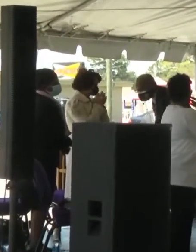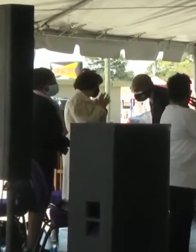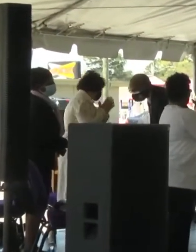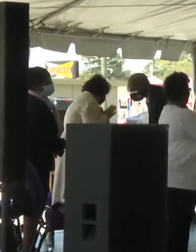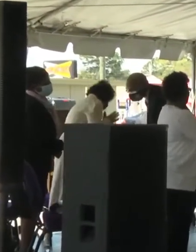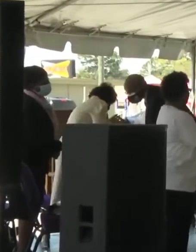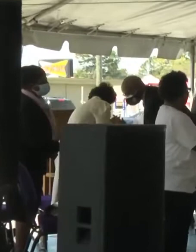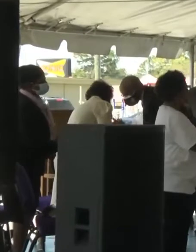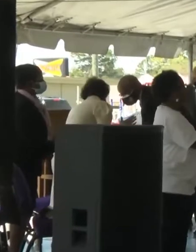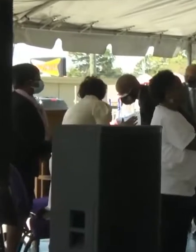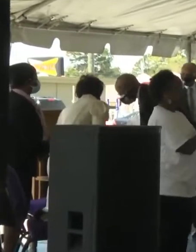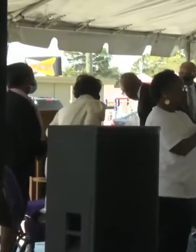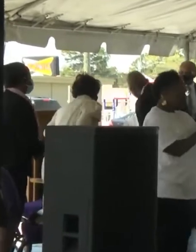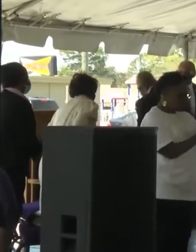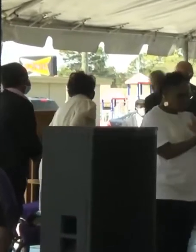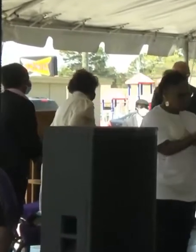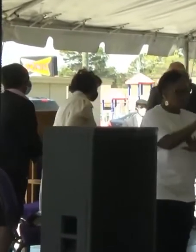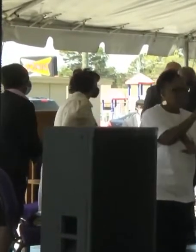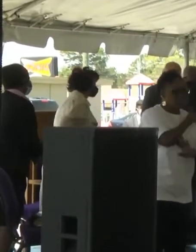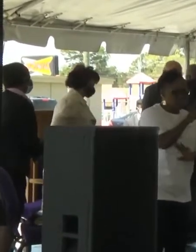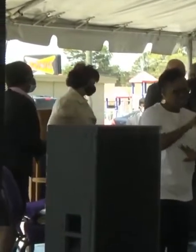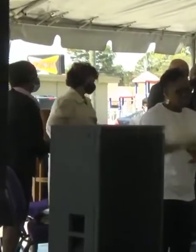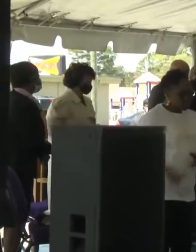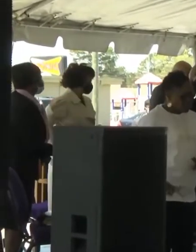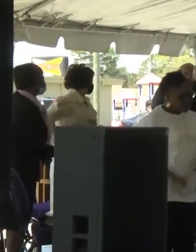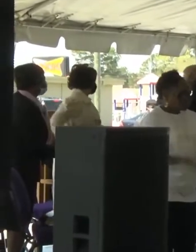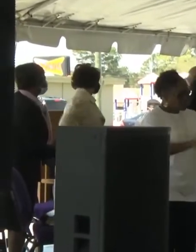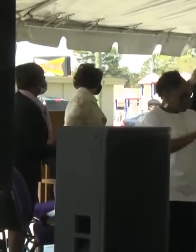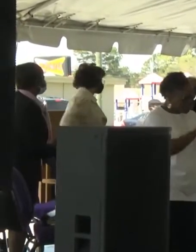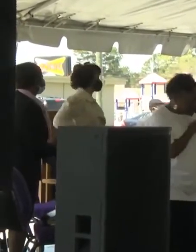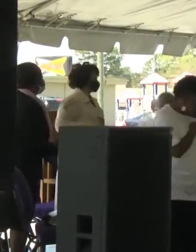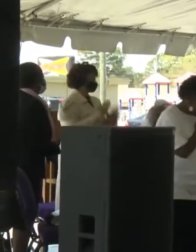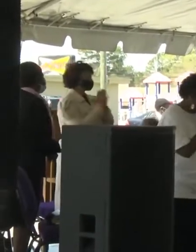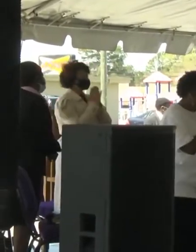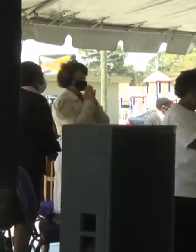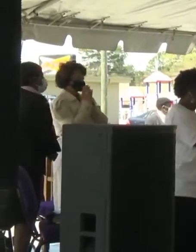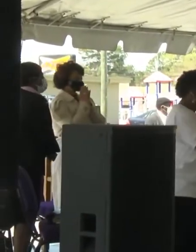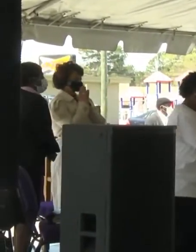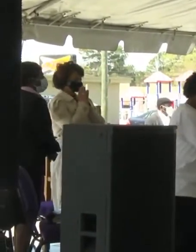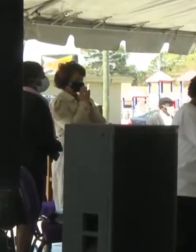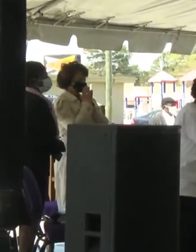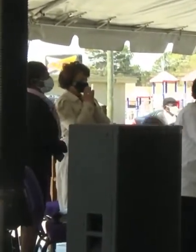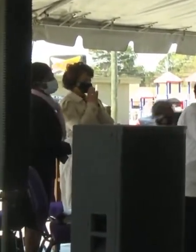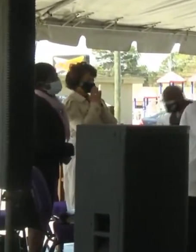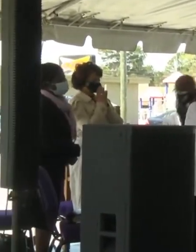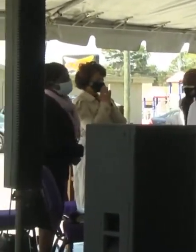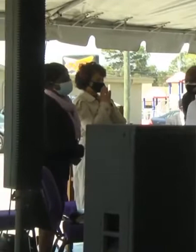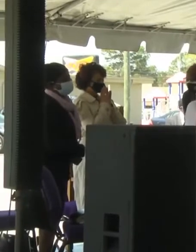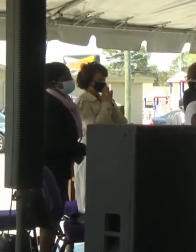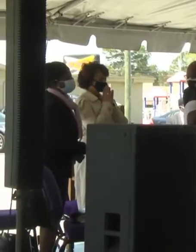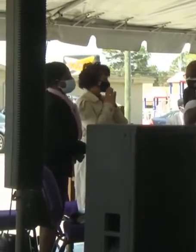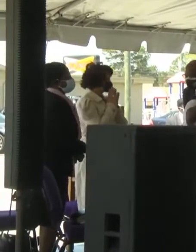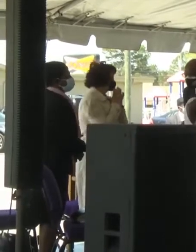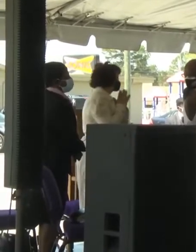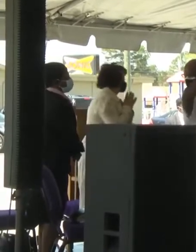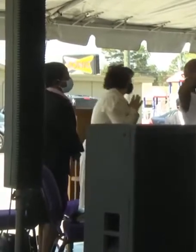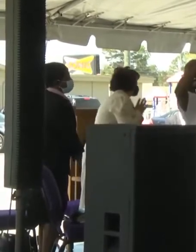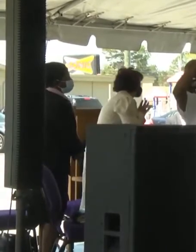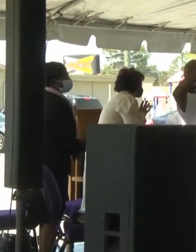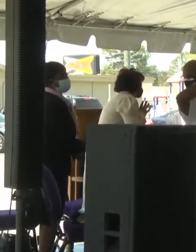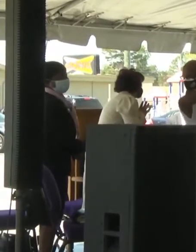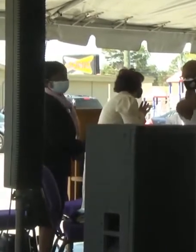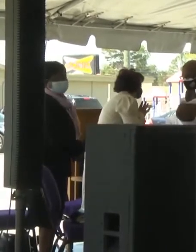fact that Jesus is Lord. And I accept and know the fact that God has been raised from the